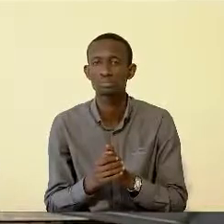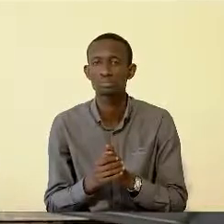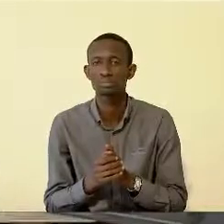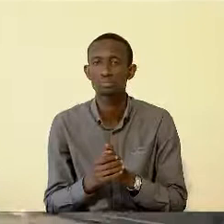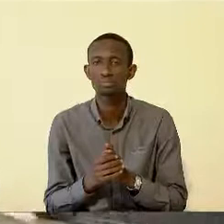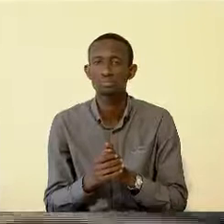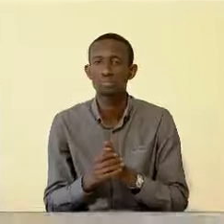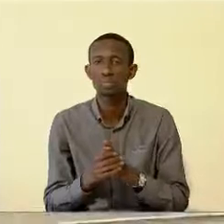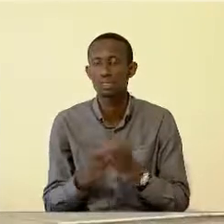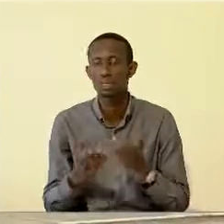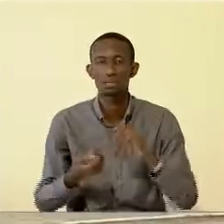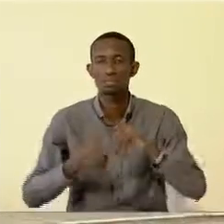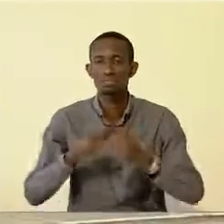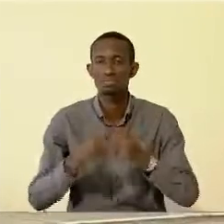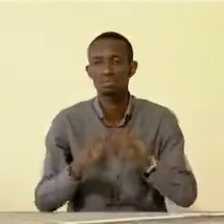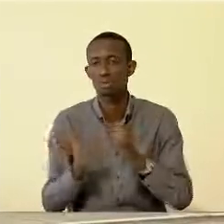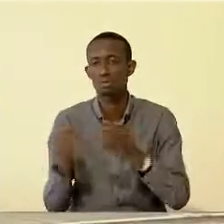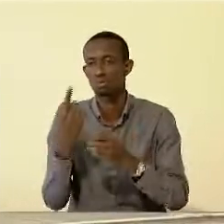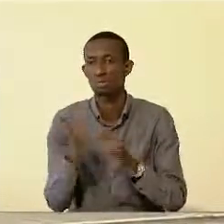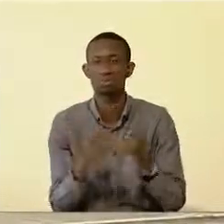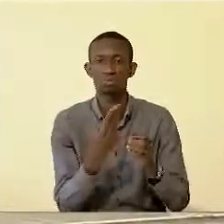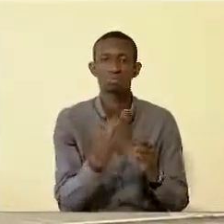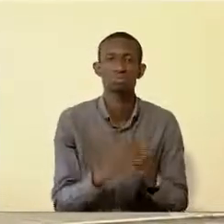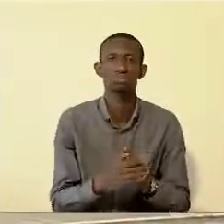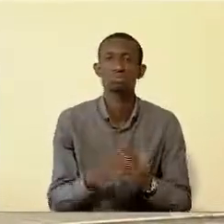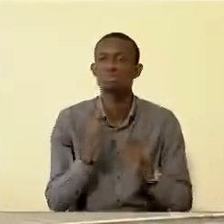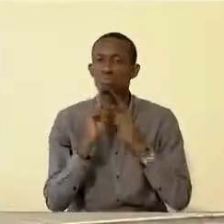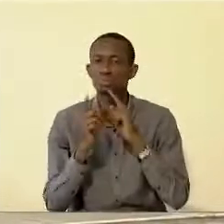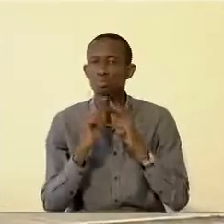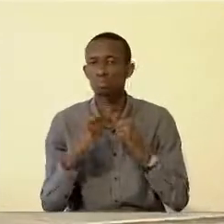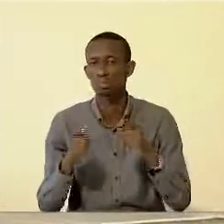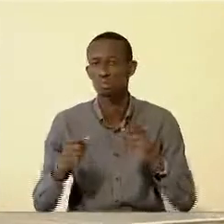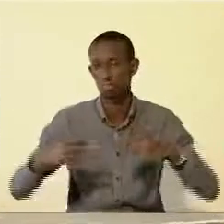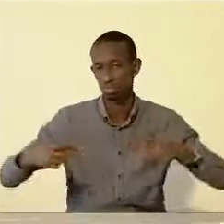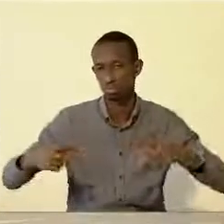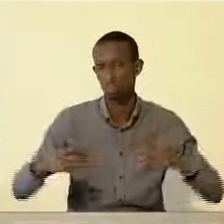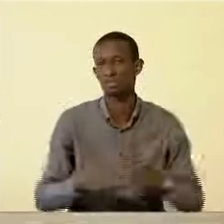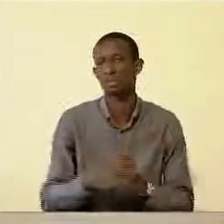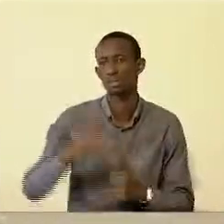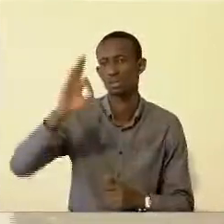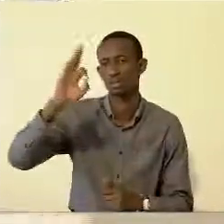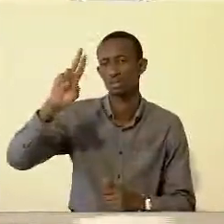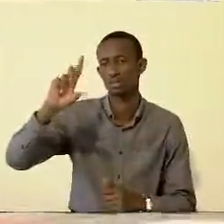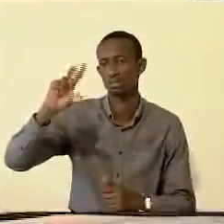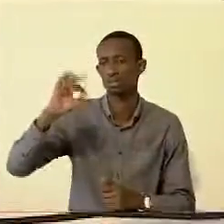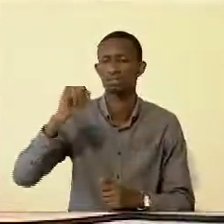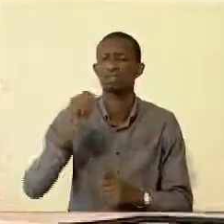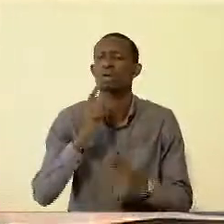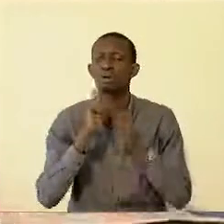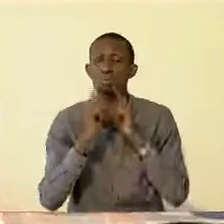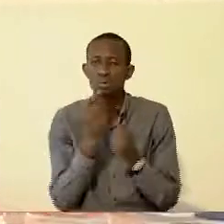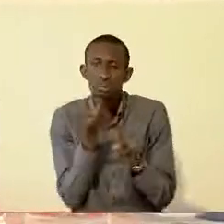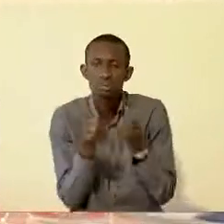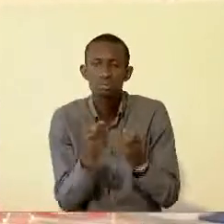metals of group 1 and group 2, they have characteristic flames. And we go to the